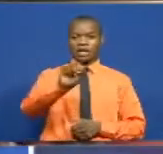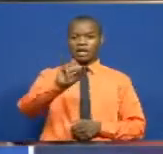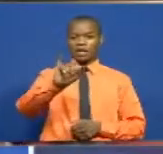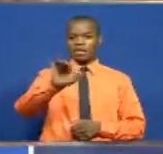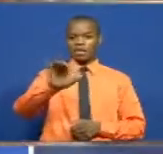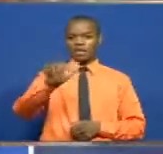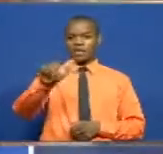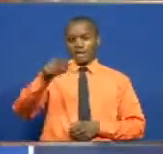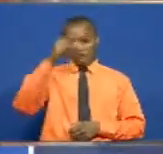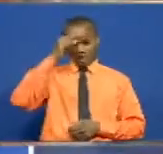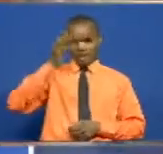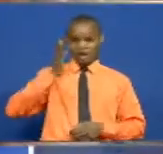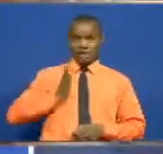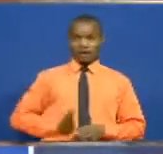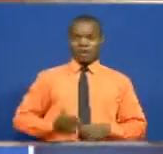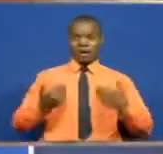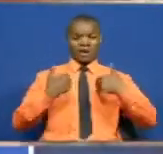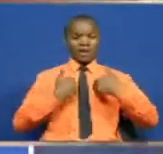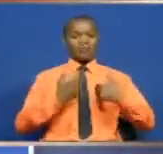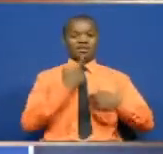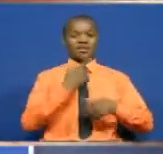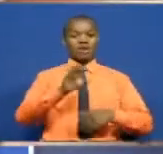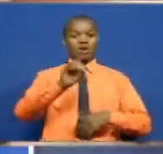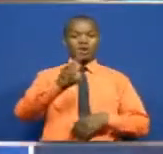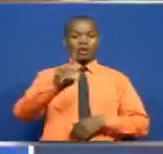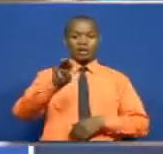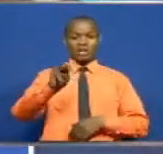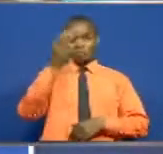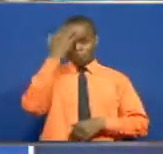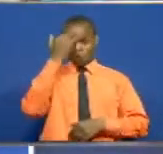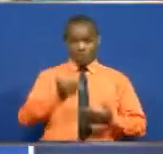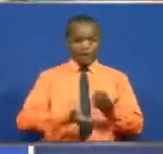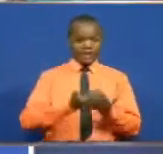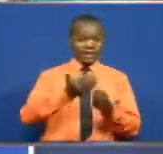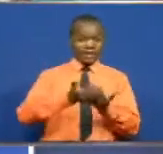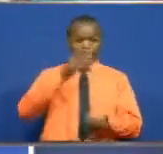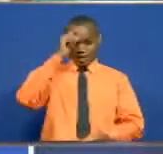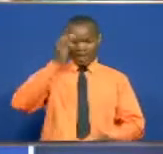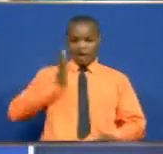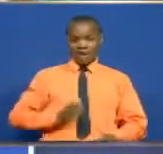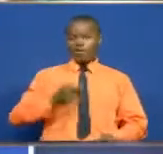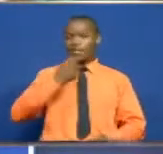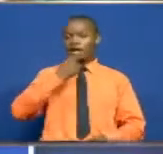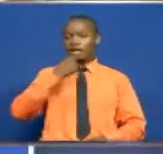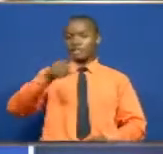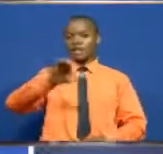has chided with the Orange Democratic Movement Party for its unfair treatment of governors in Nyanza